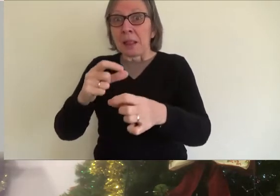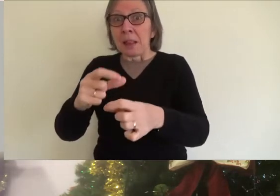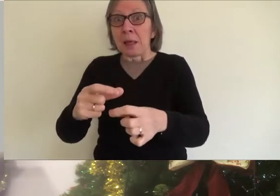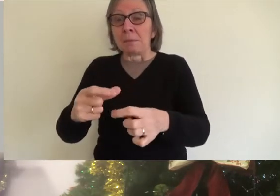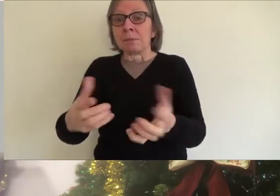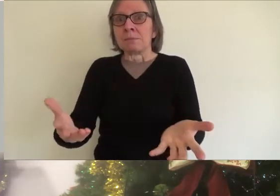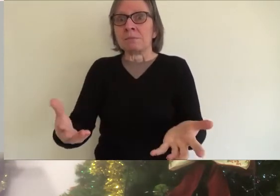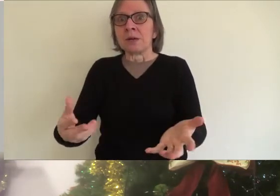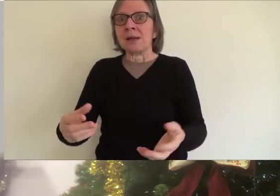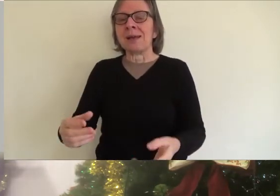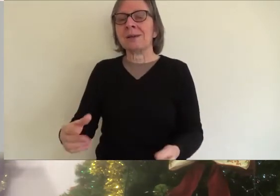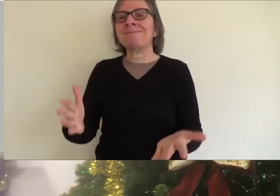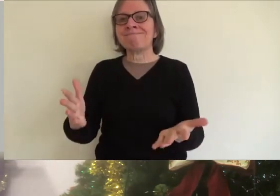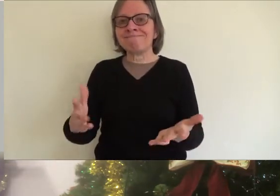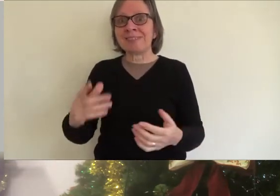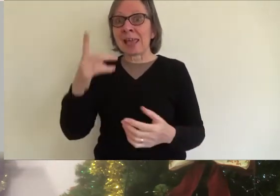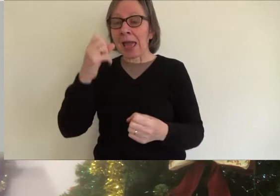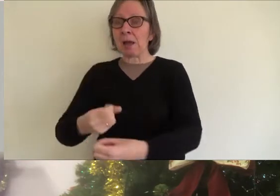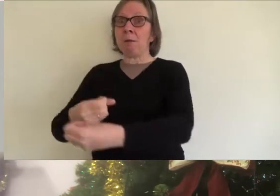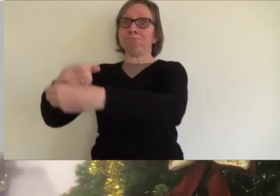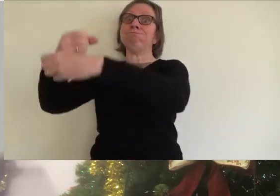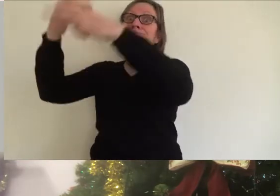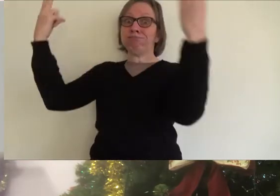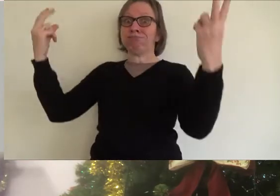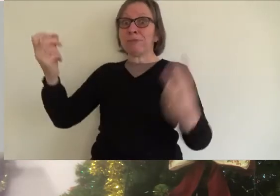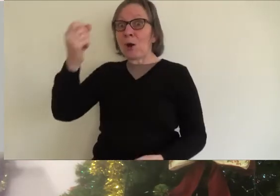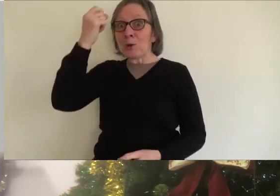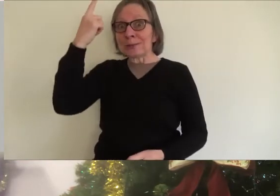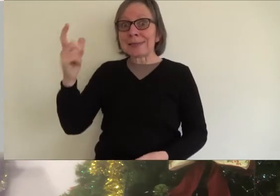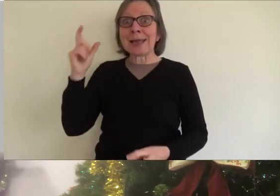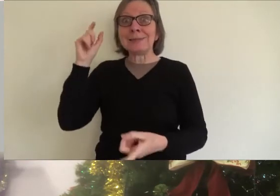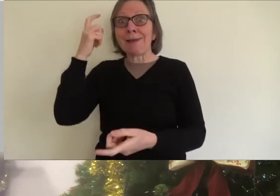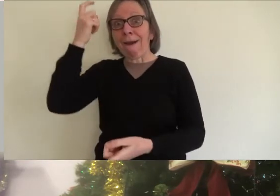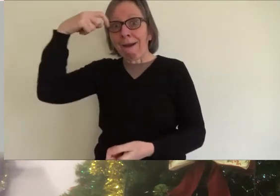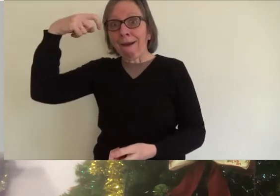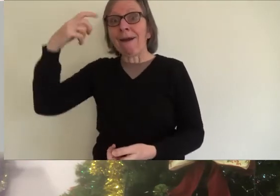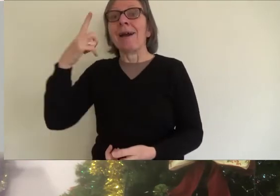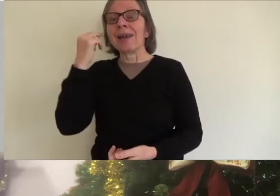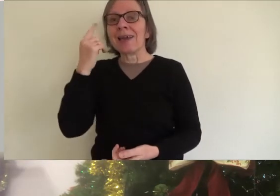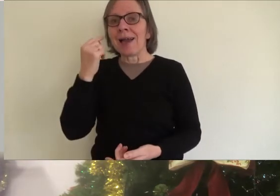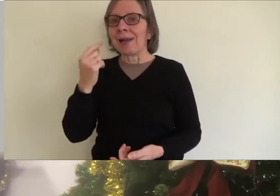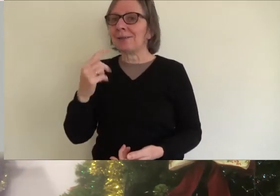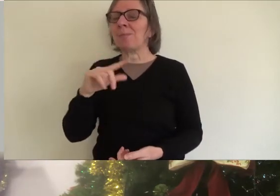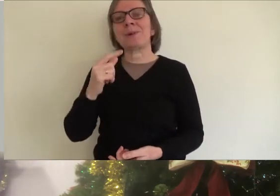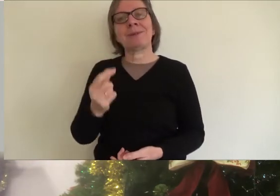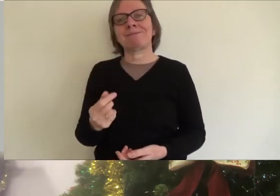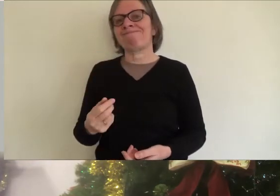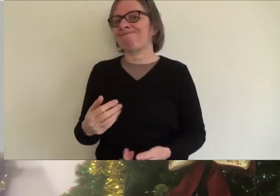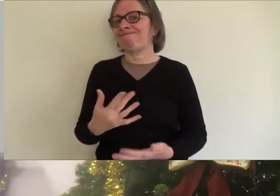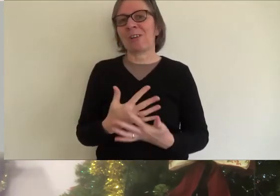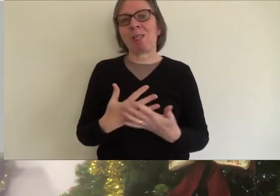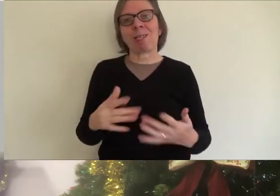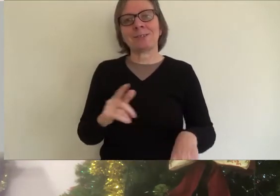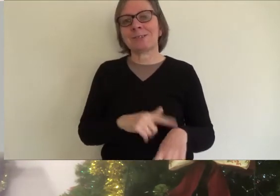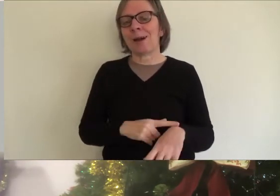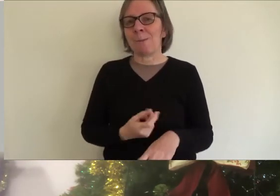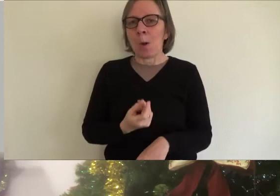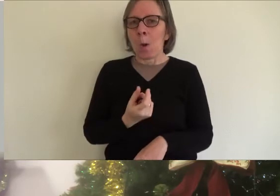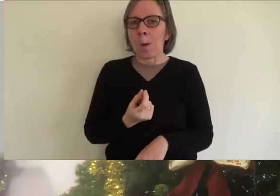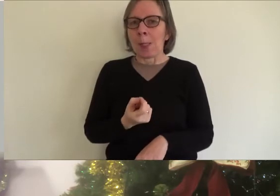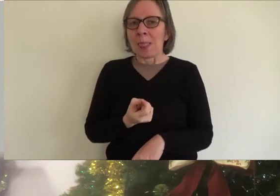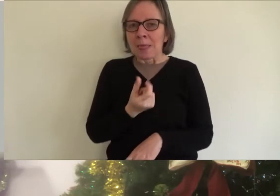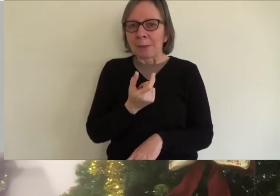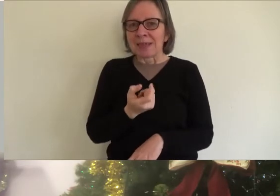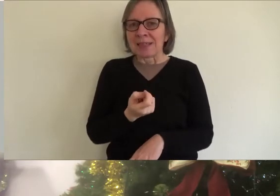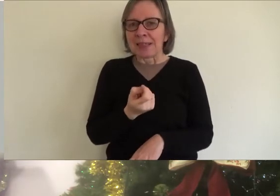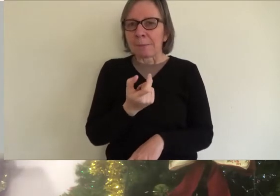might be an epiphany, a great revelation. But very often we're on a journey of discovery.